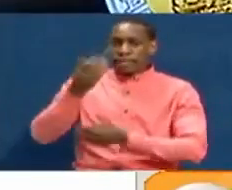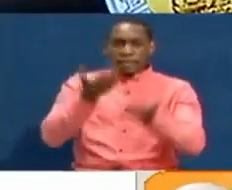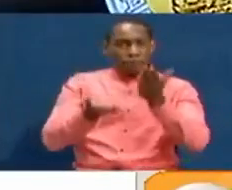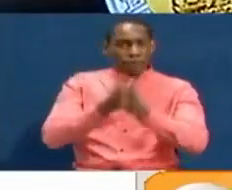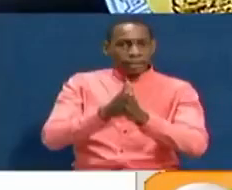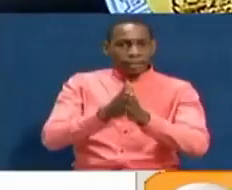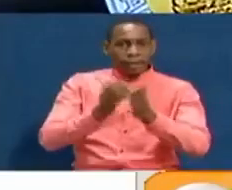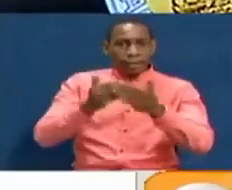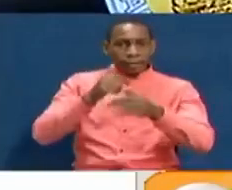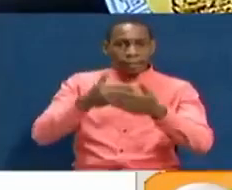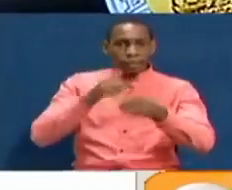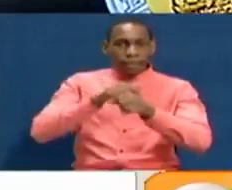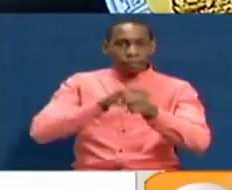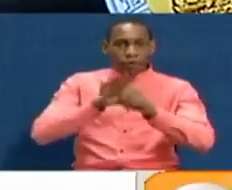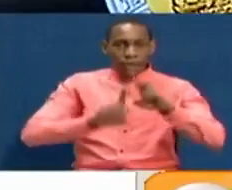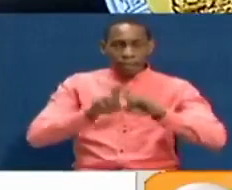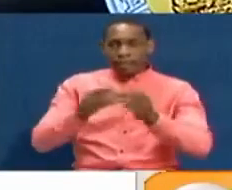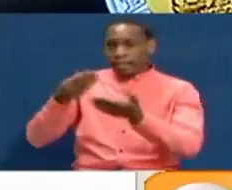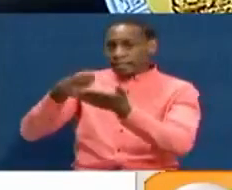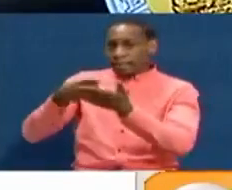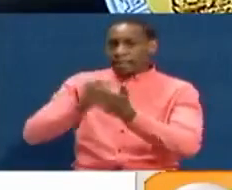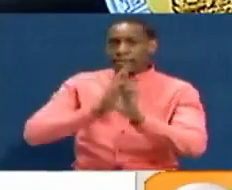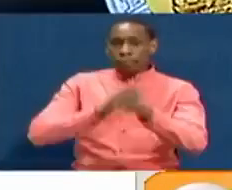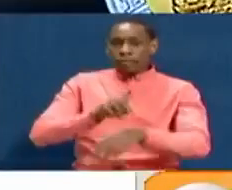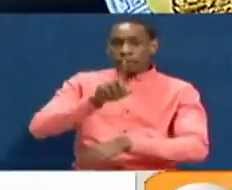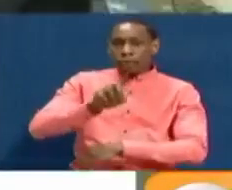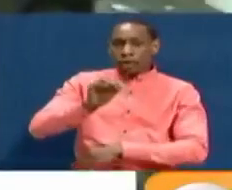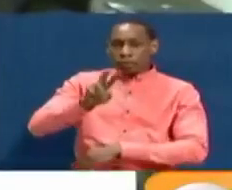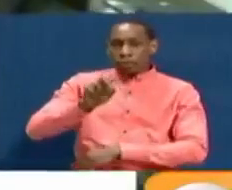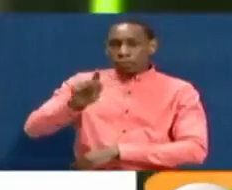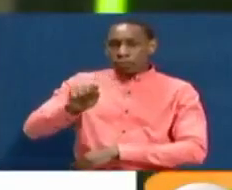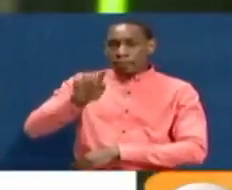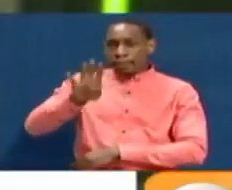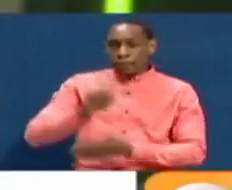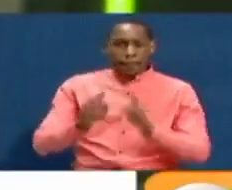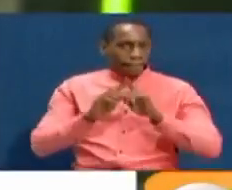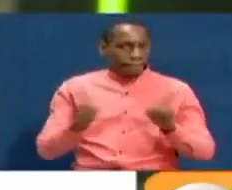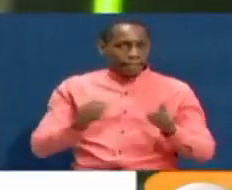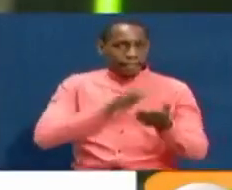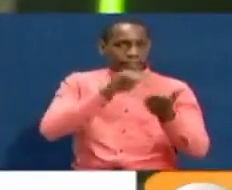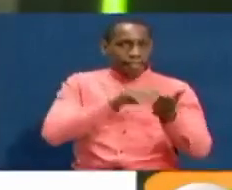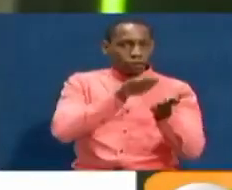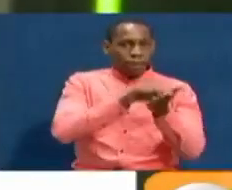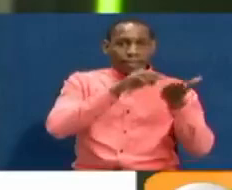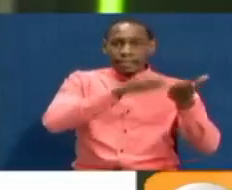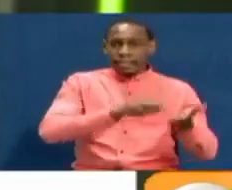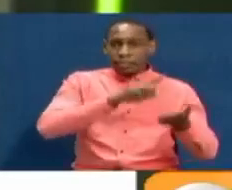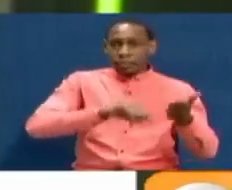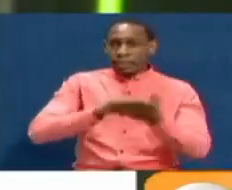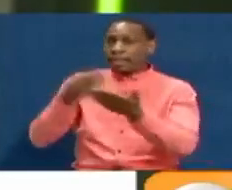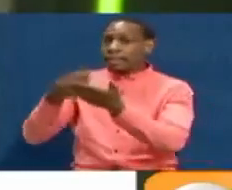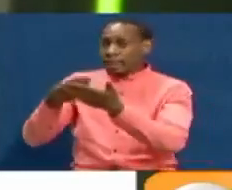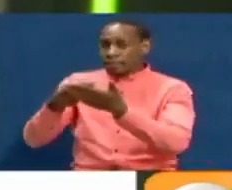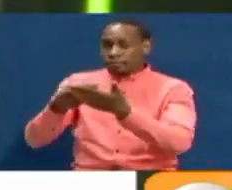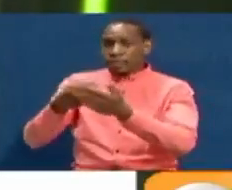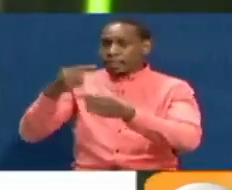compared to precovered 19 period when the shilling was at 102.4 shillings however the central bank maintains that the shilling